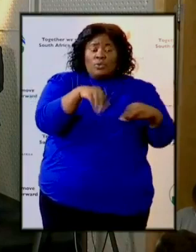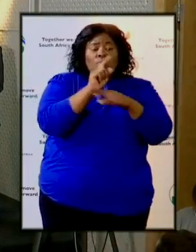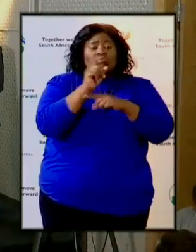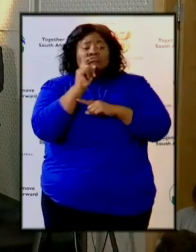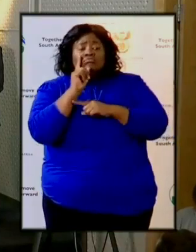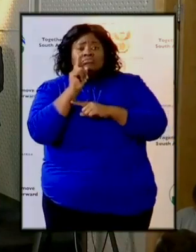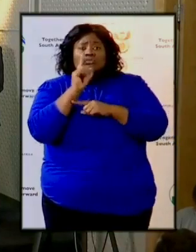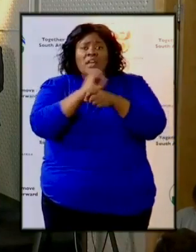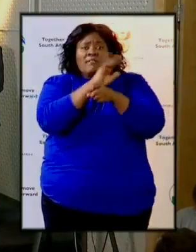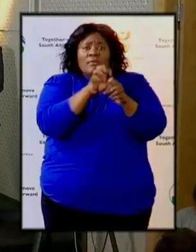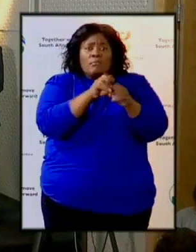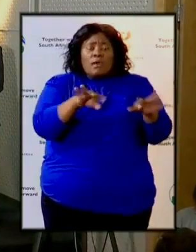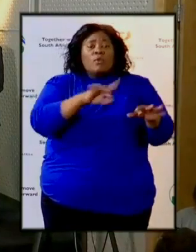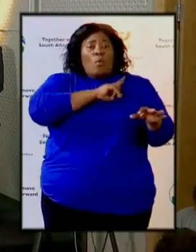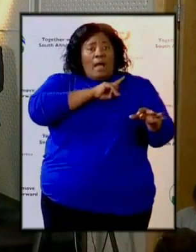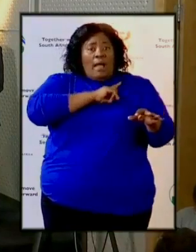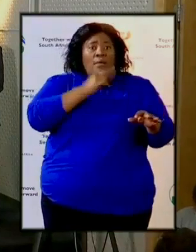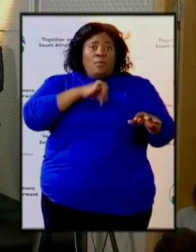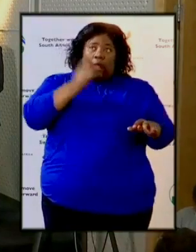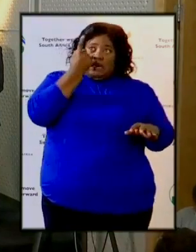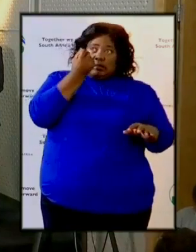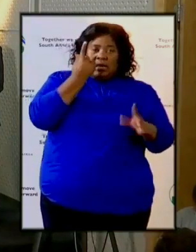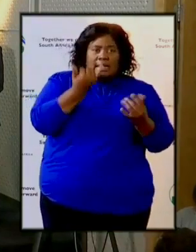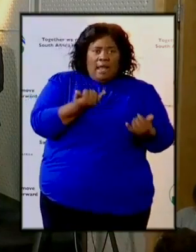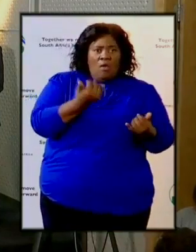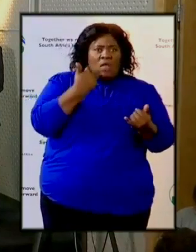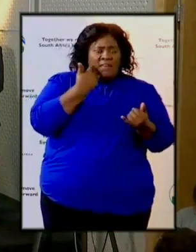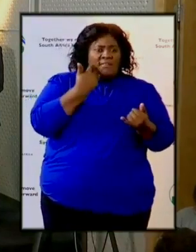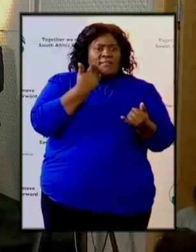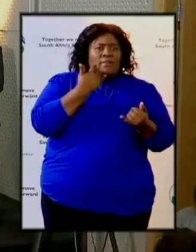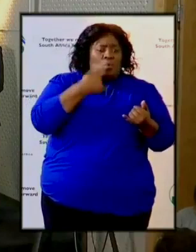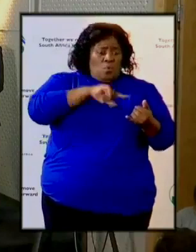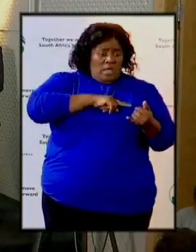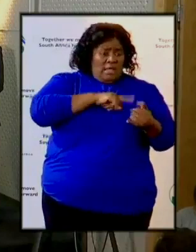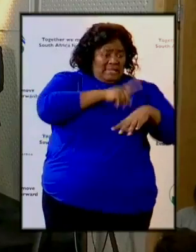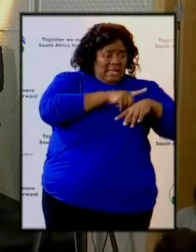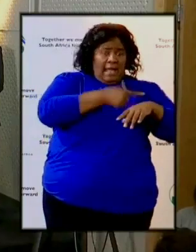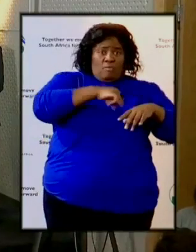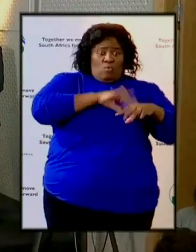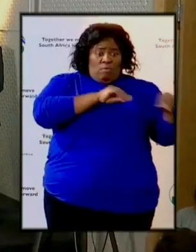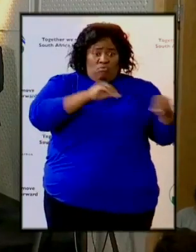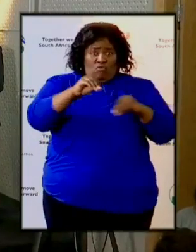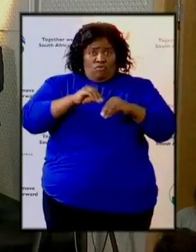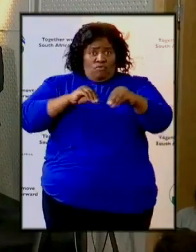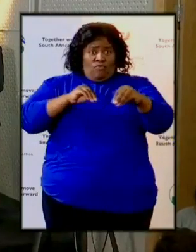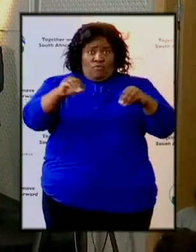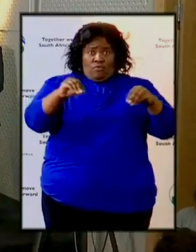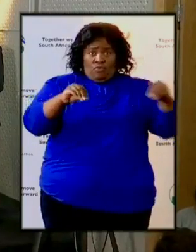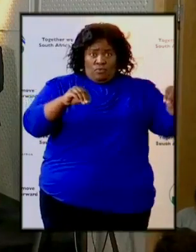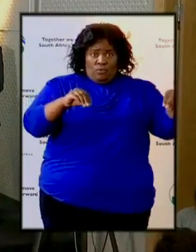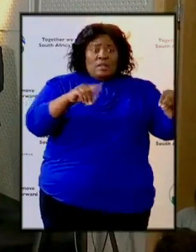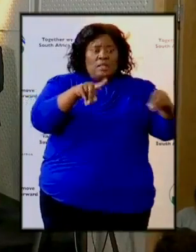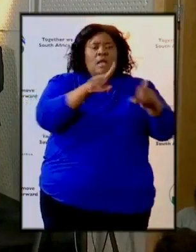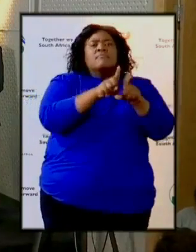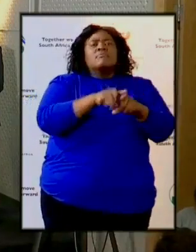when we move, it moves. So how are you then checking to make sure that it doesn't move to new areas as people move either back home or to